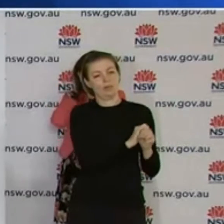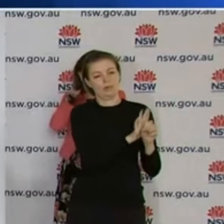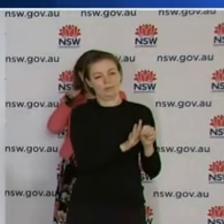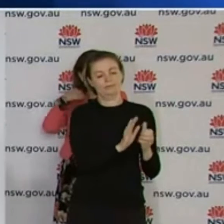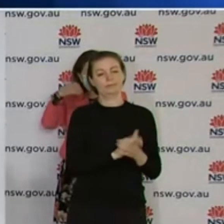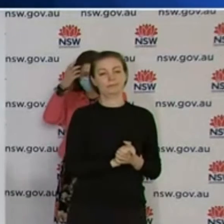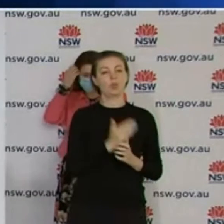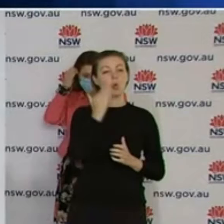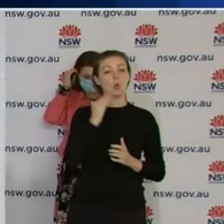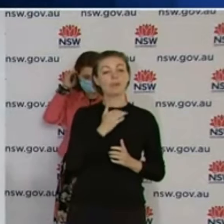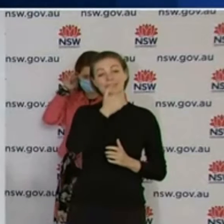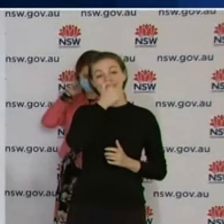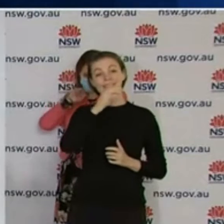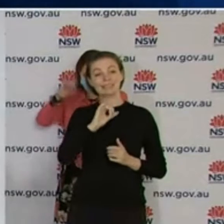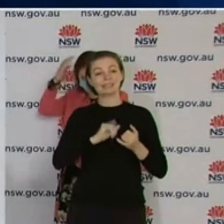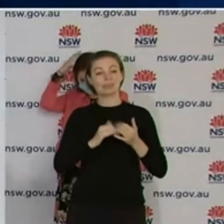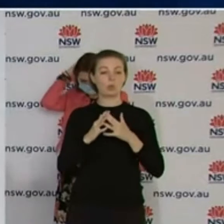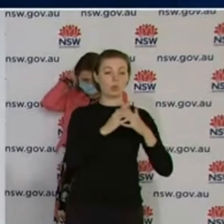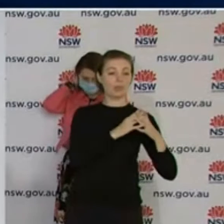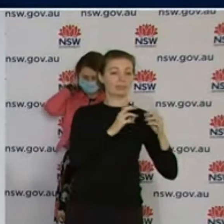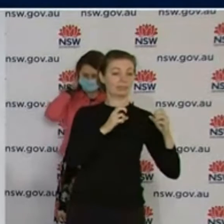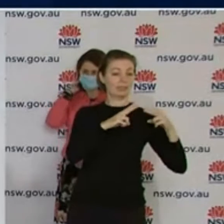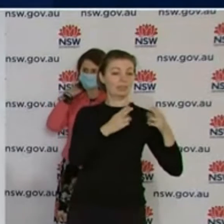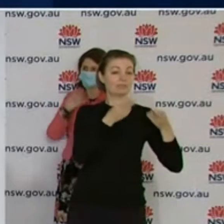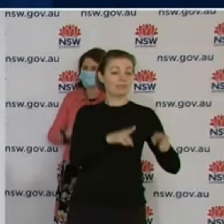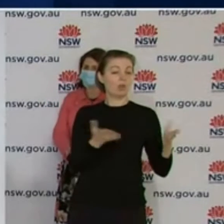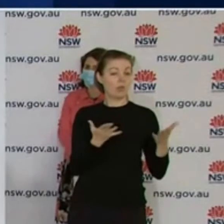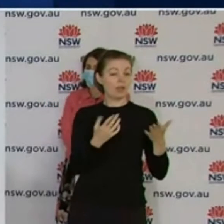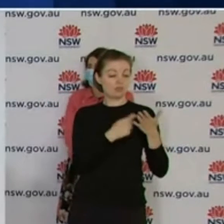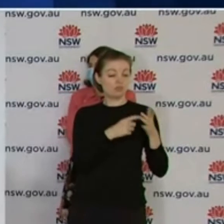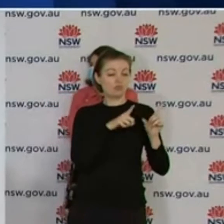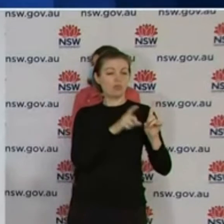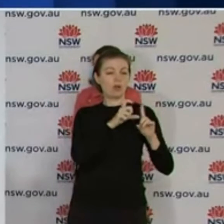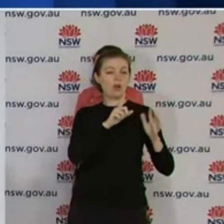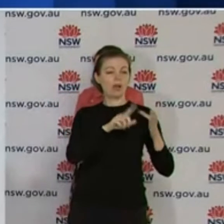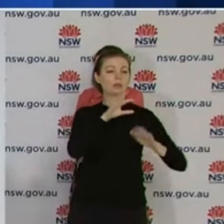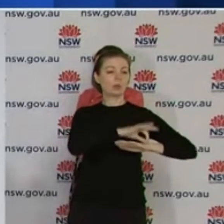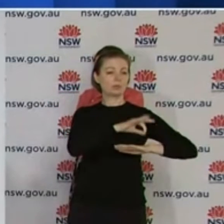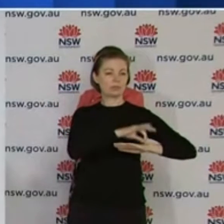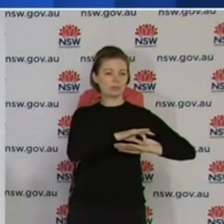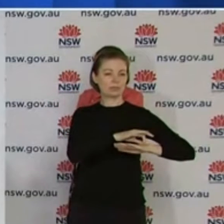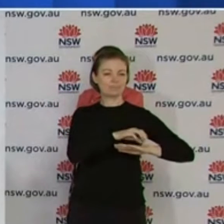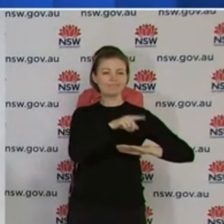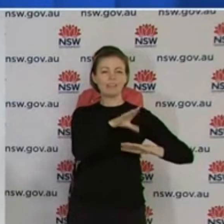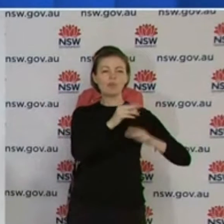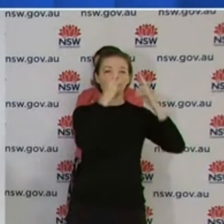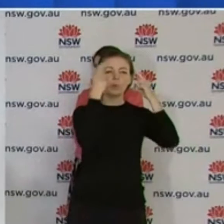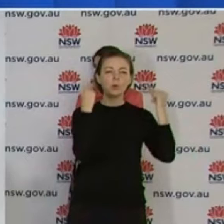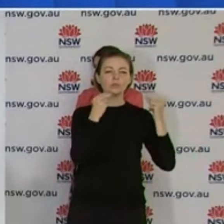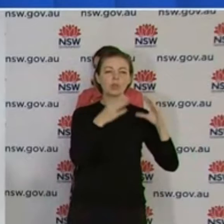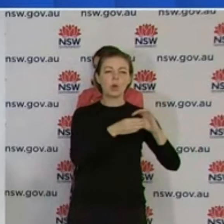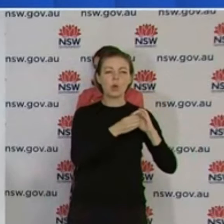her 60s from Western Sydney died at Ryde Hospital. Her death is linked to an outbreak of the Gallipoli Home Aged Care